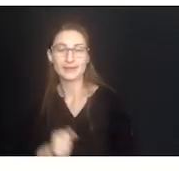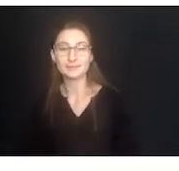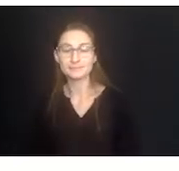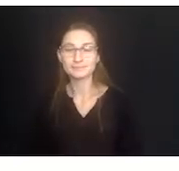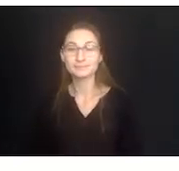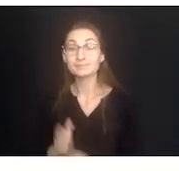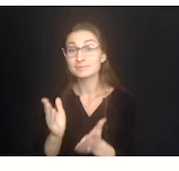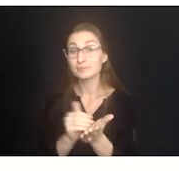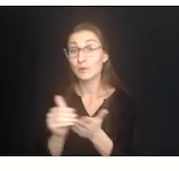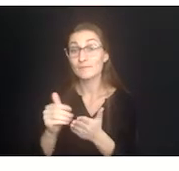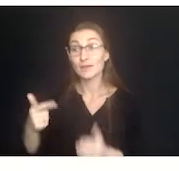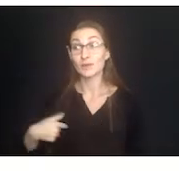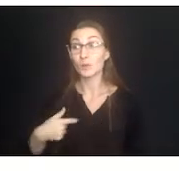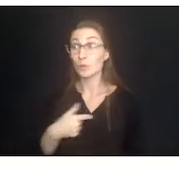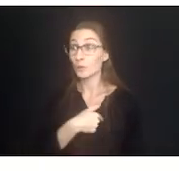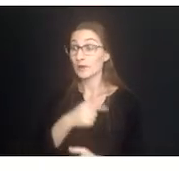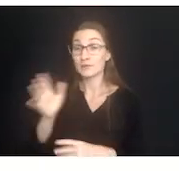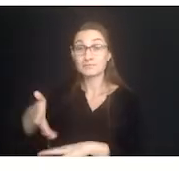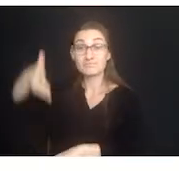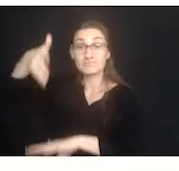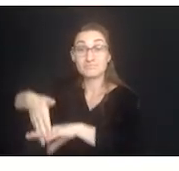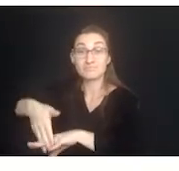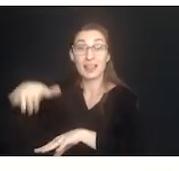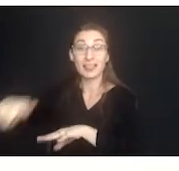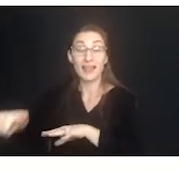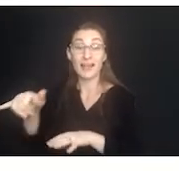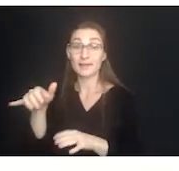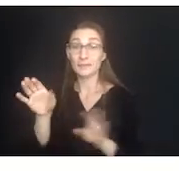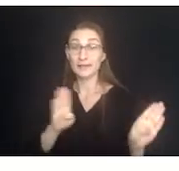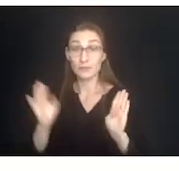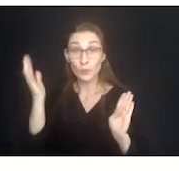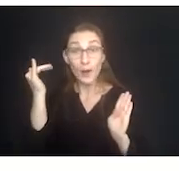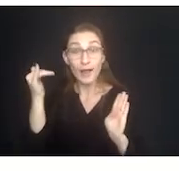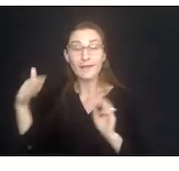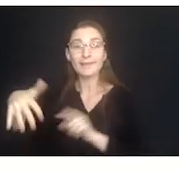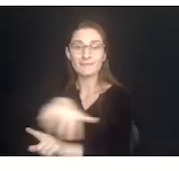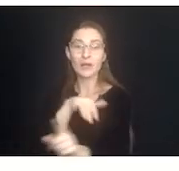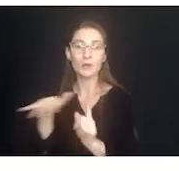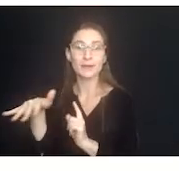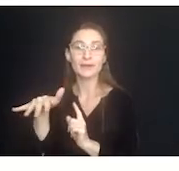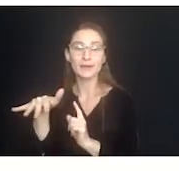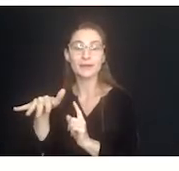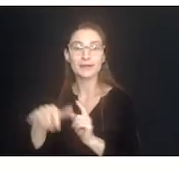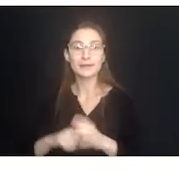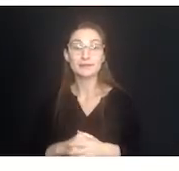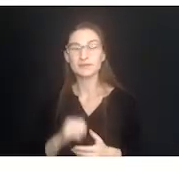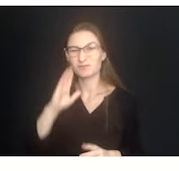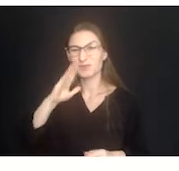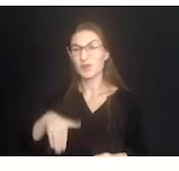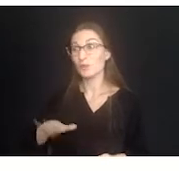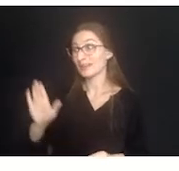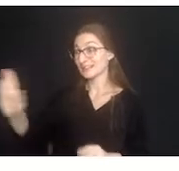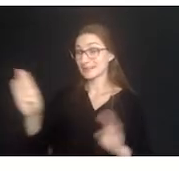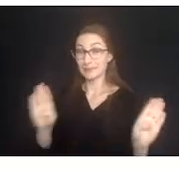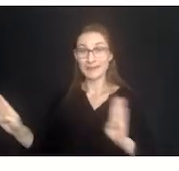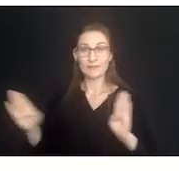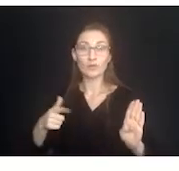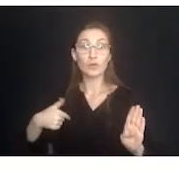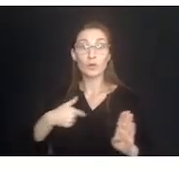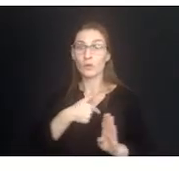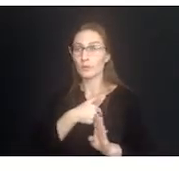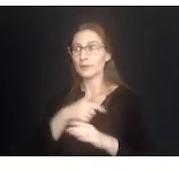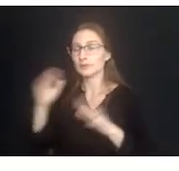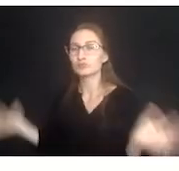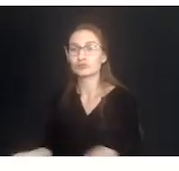something. Oftentimes, these very behaviors are reinforced by their environments or the people around them. I know that when it